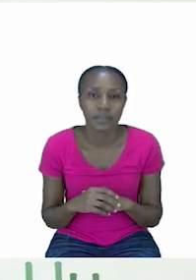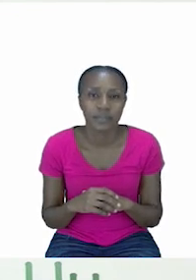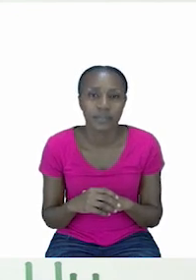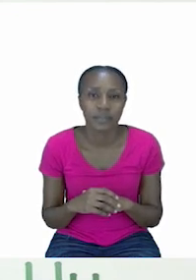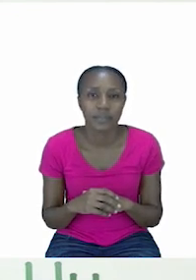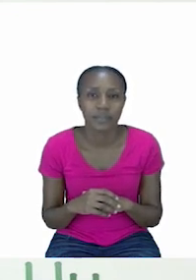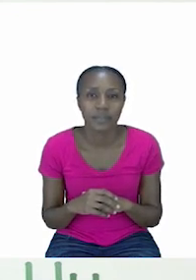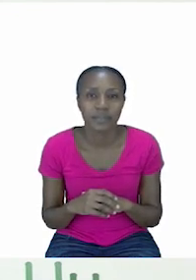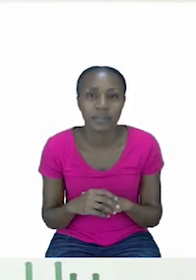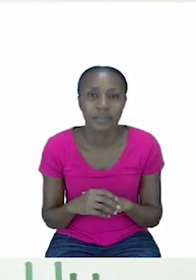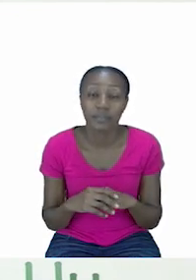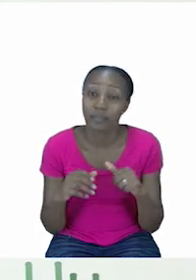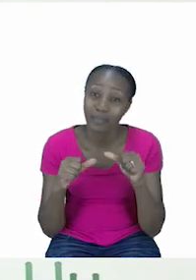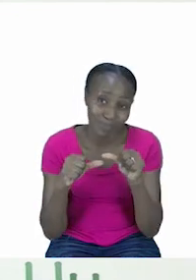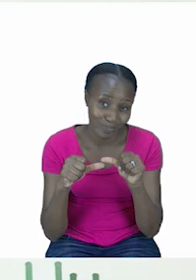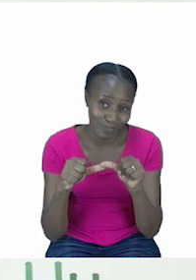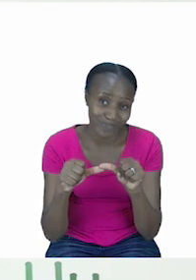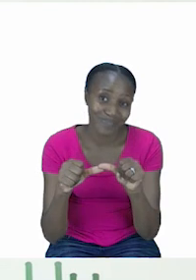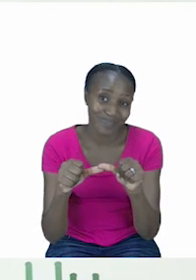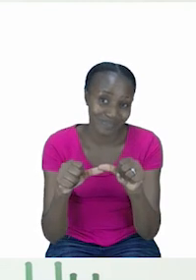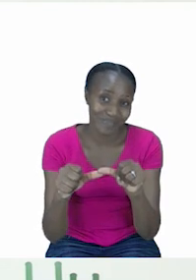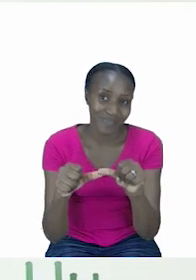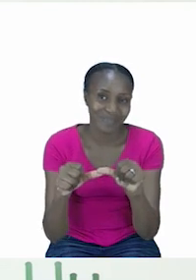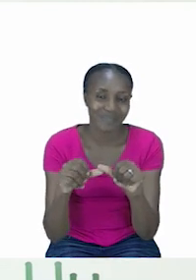down. Keep going. Up,